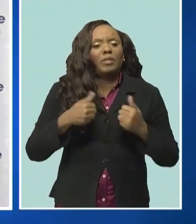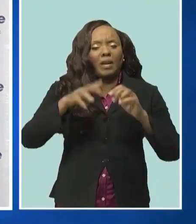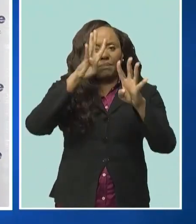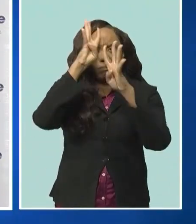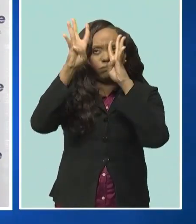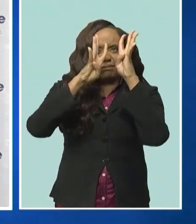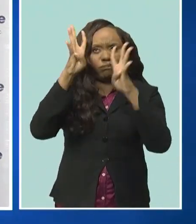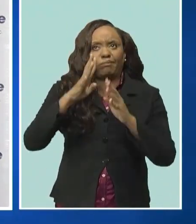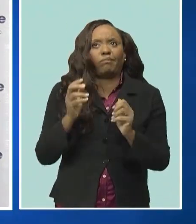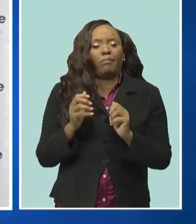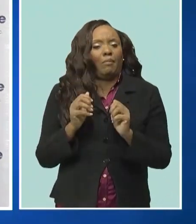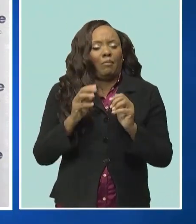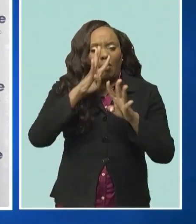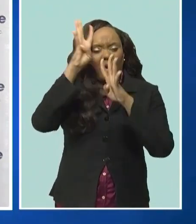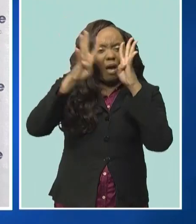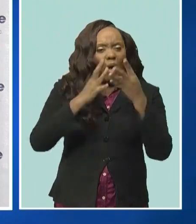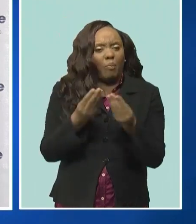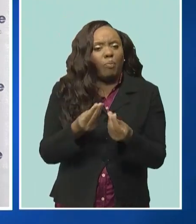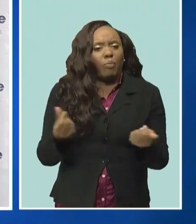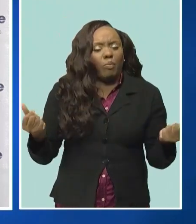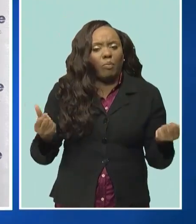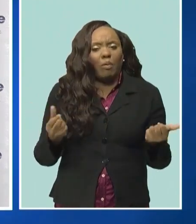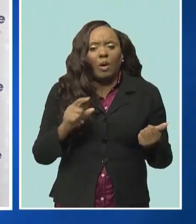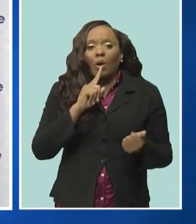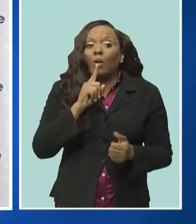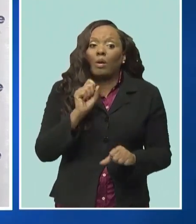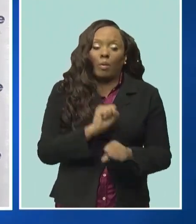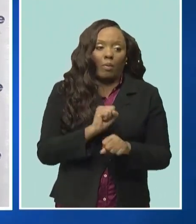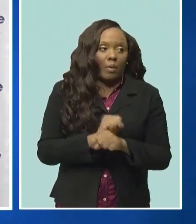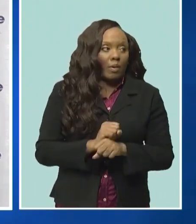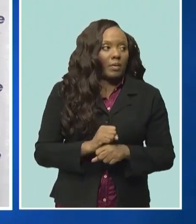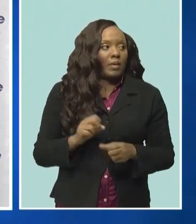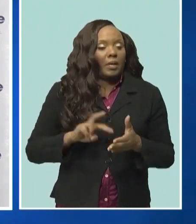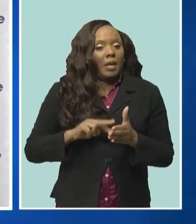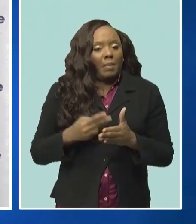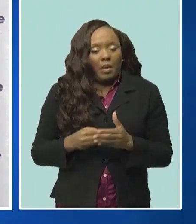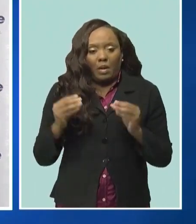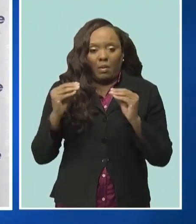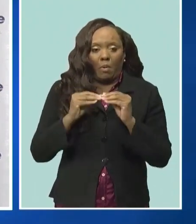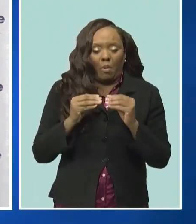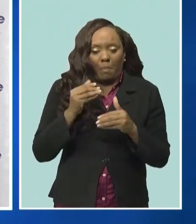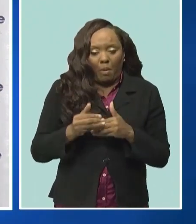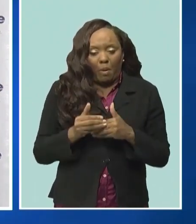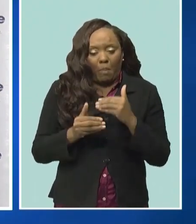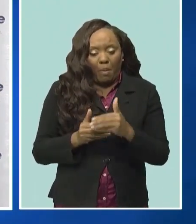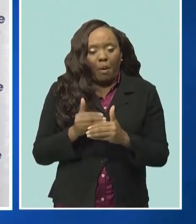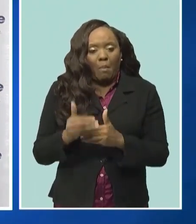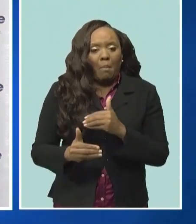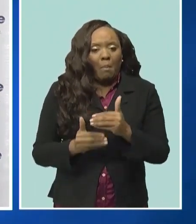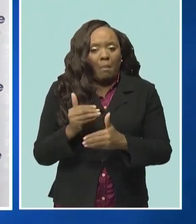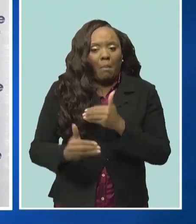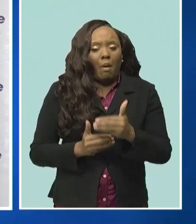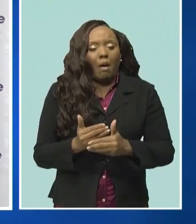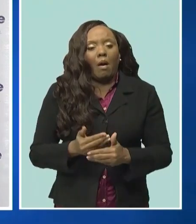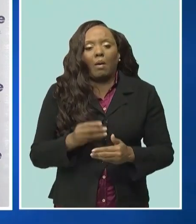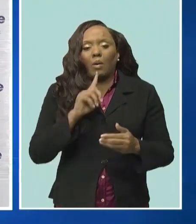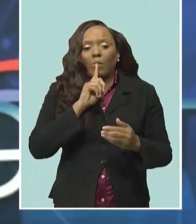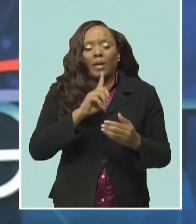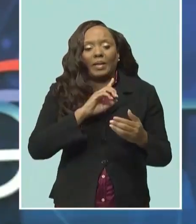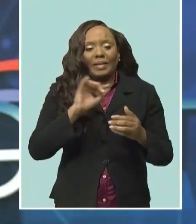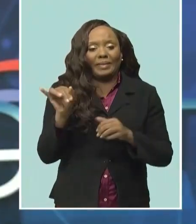not just on paper, but in reality, so that we're moving more steadily and efficiently towards a common